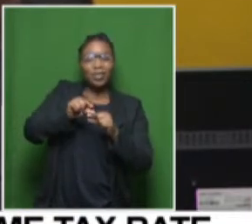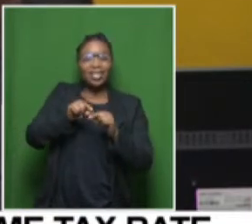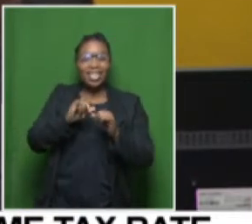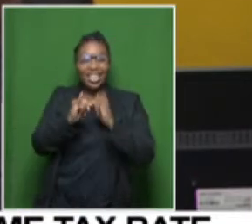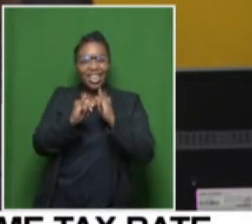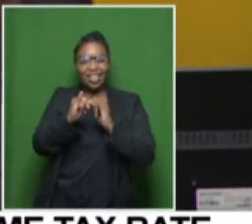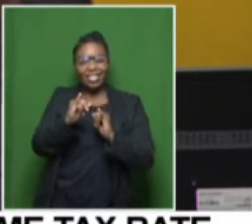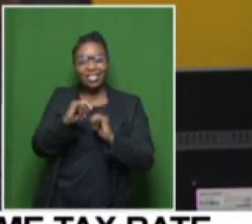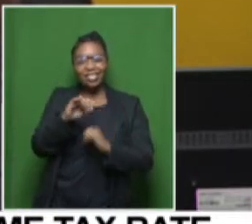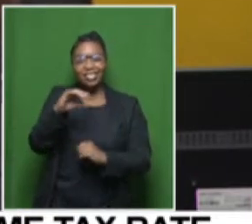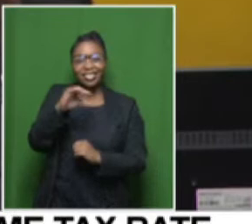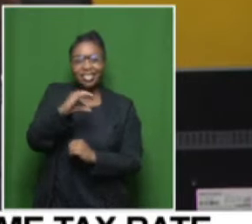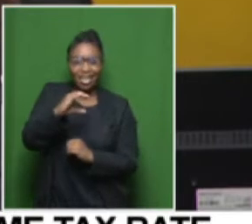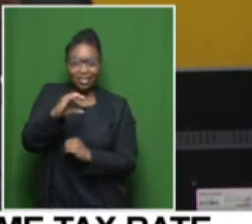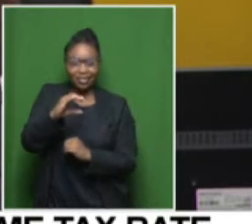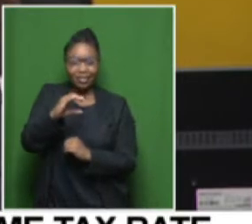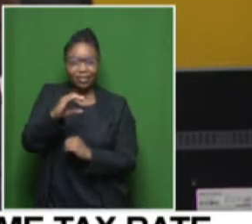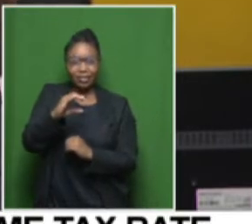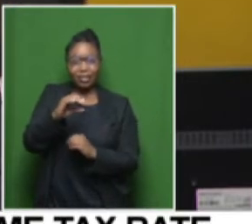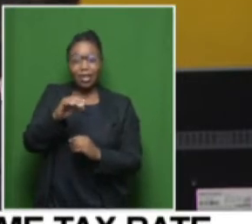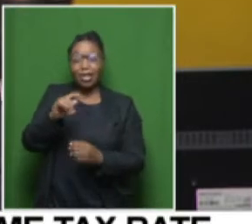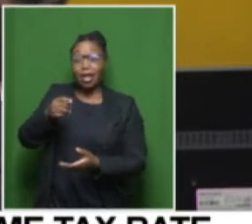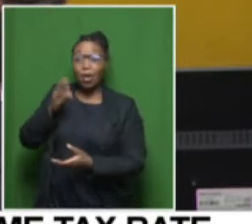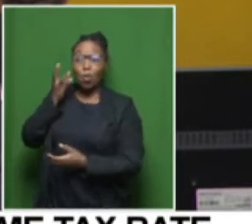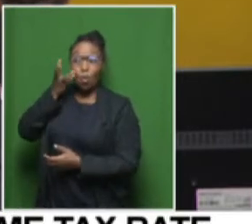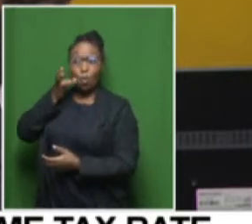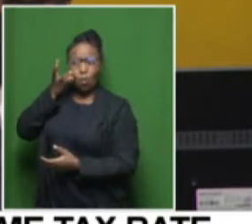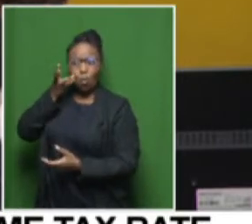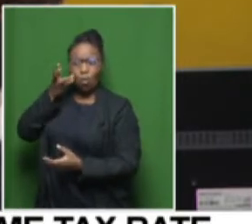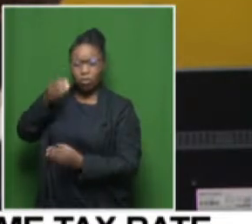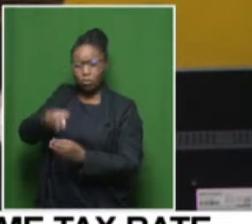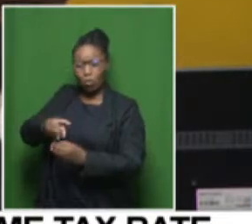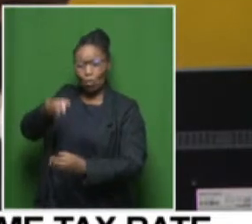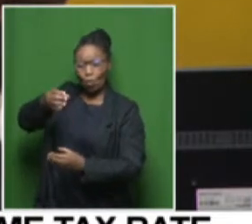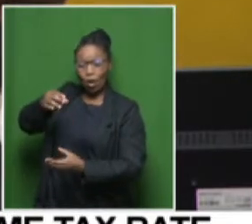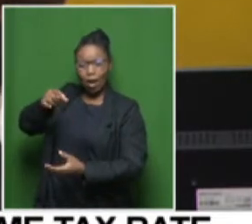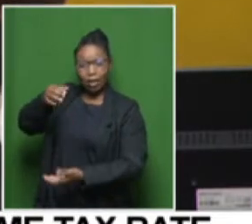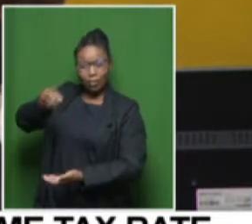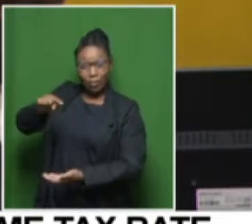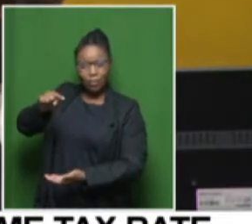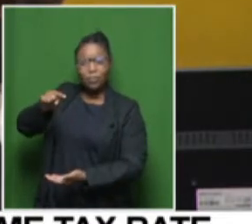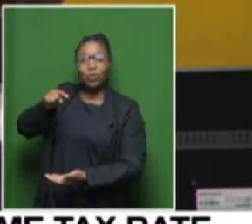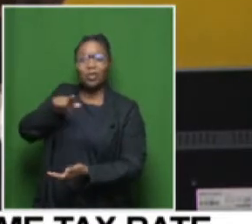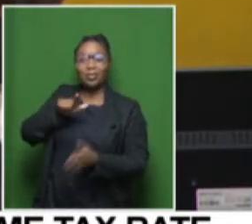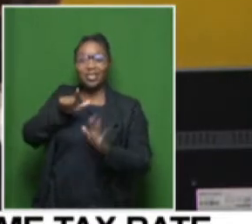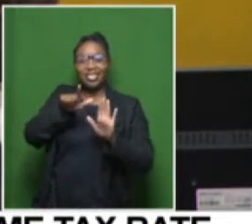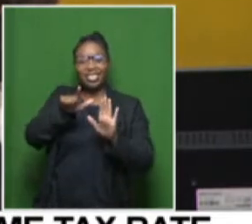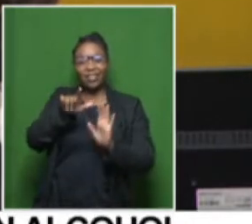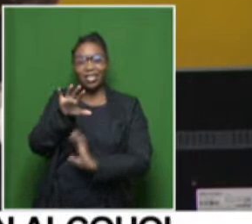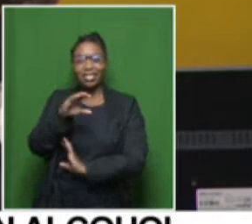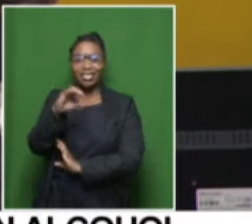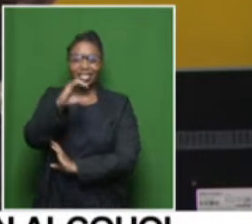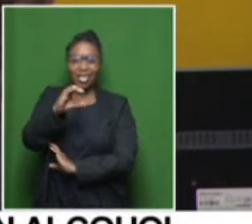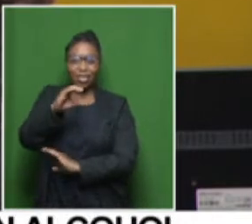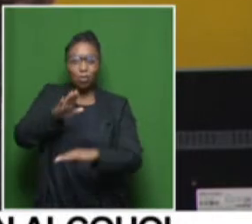A 750 bottle of wine will be 7 cents more expensive.